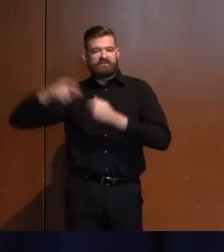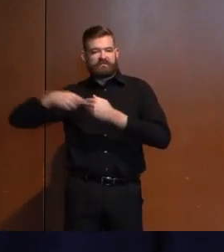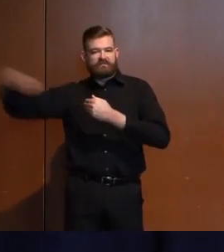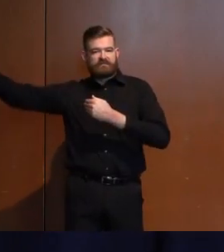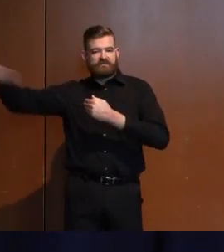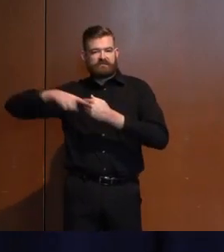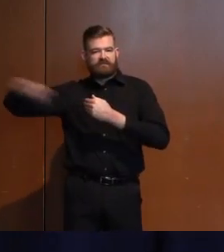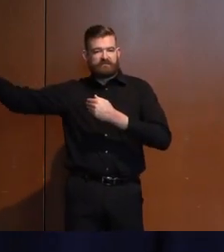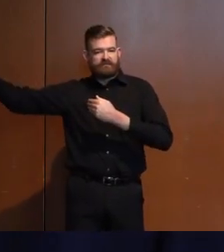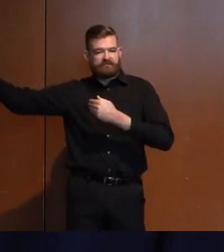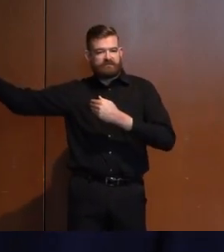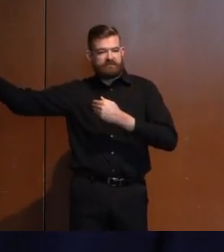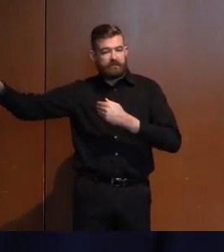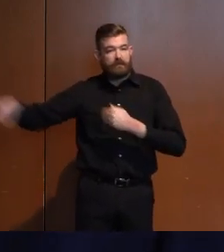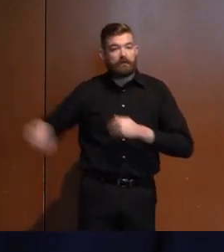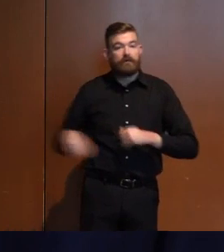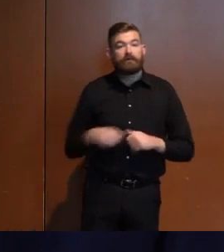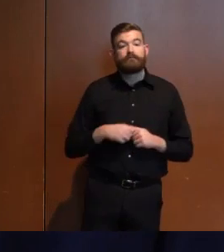48% at this point